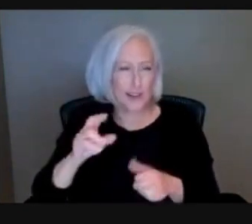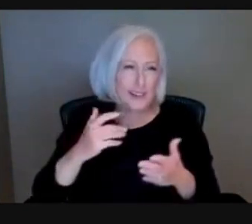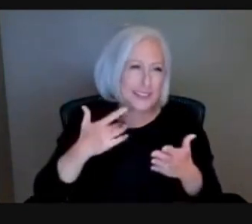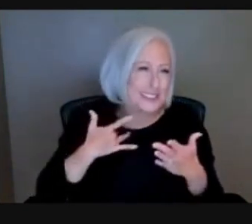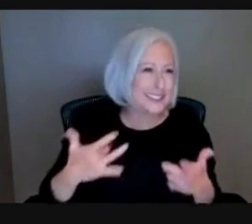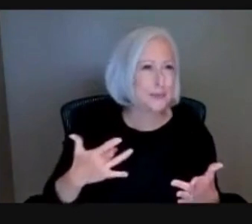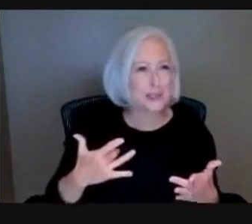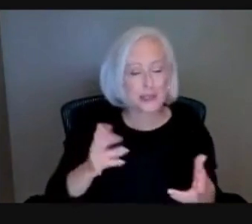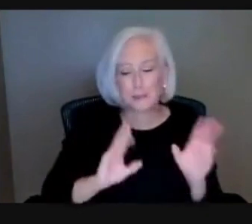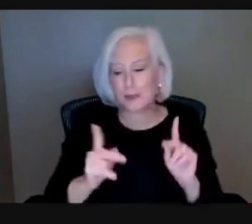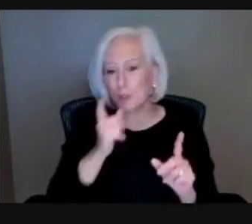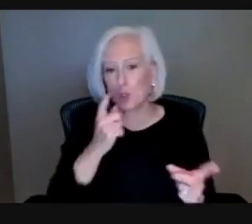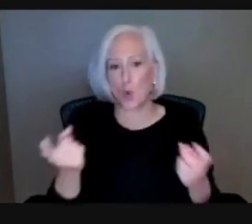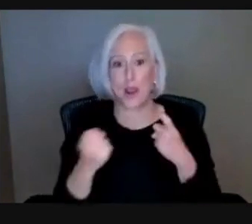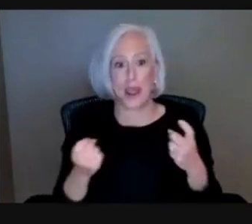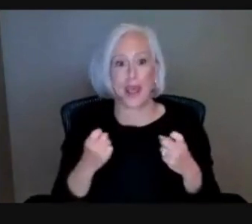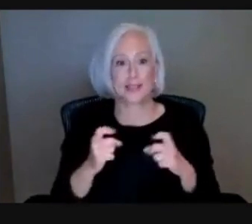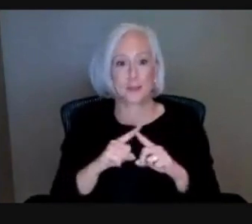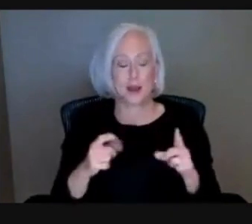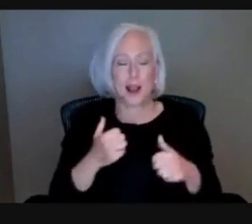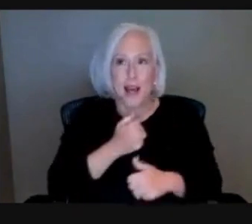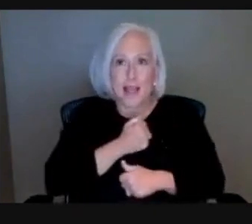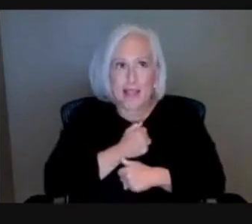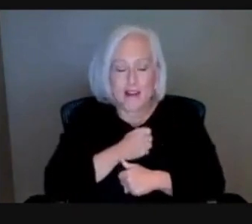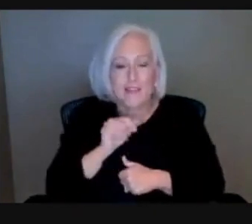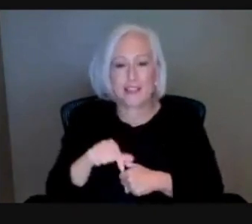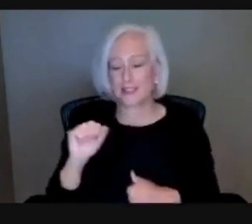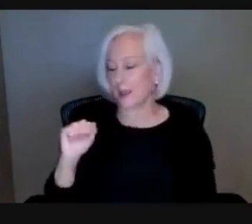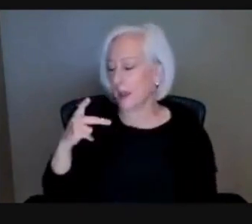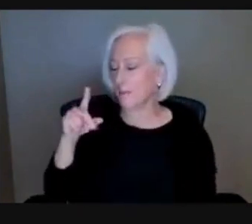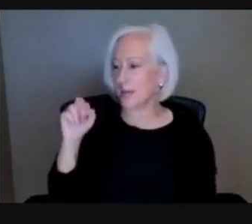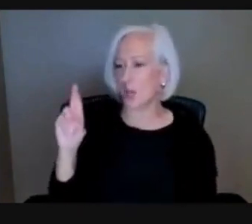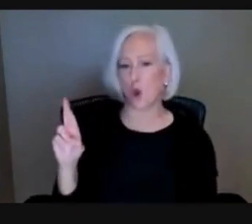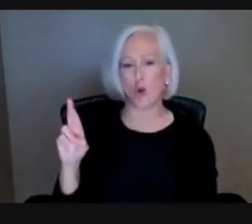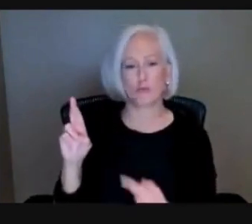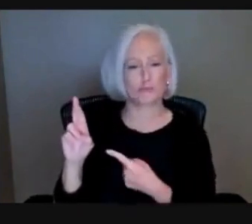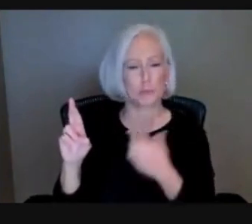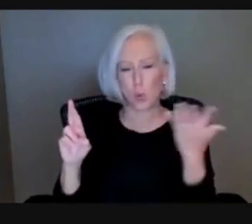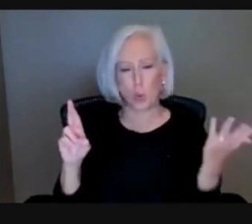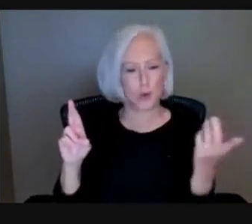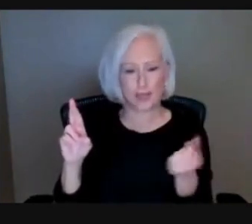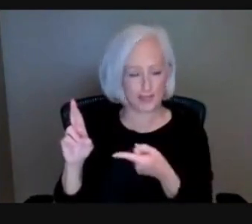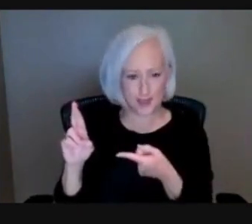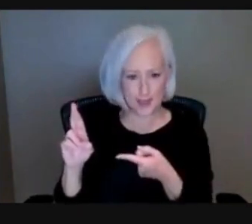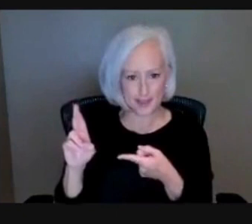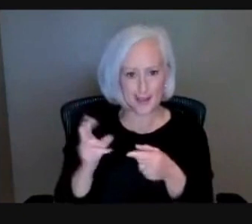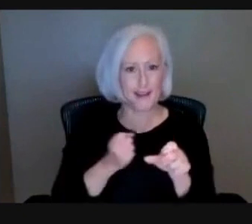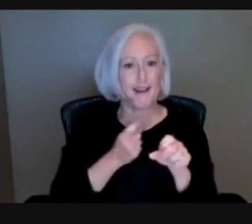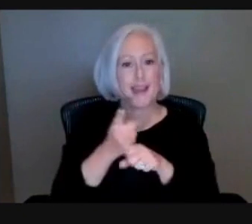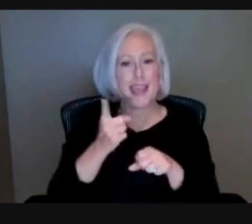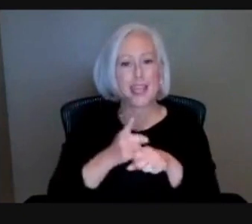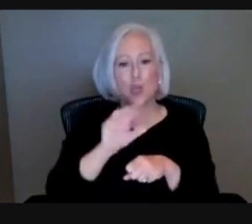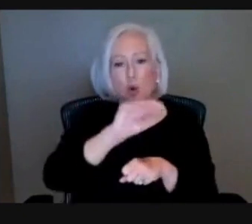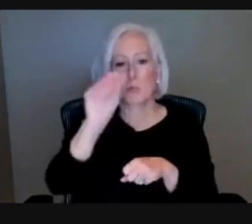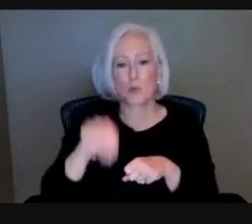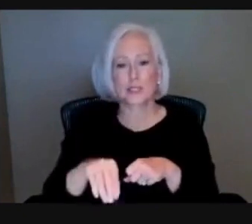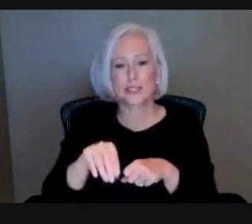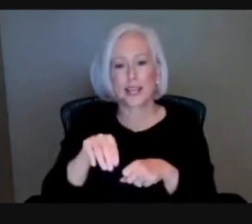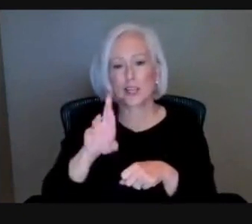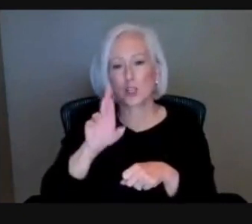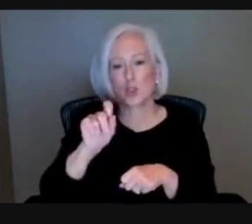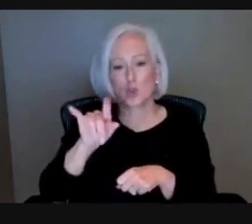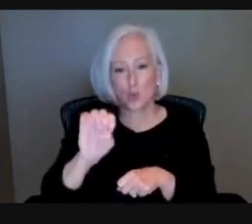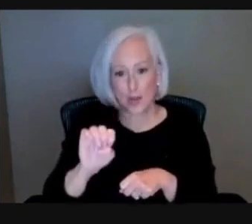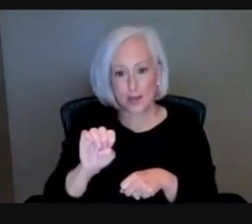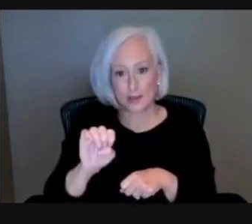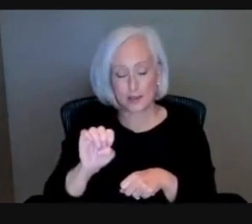but I love this question. What is APR? Annual percentage rate. What an annual percentage rate is, it's actually a tool